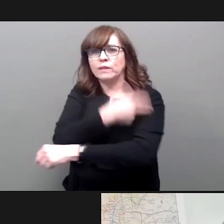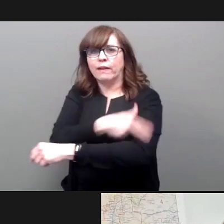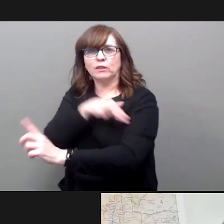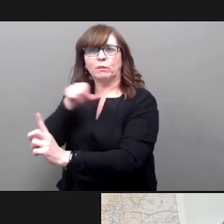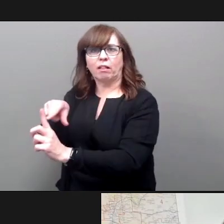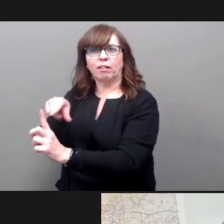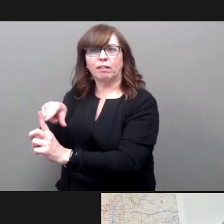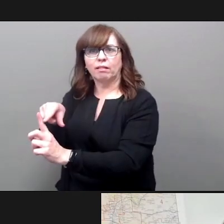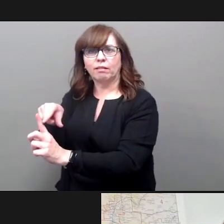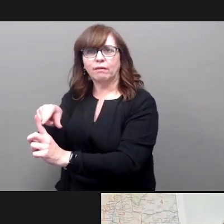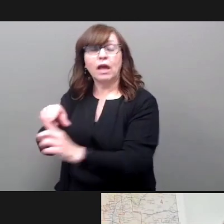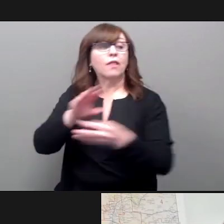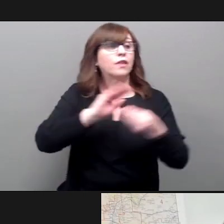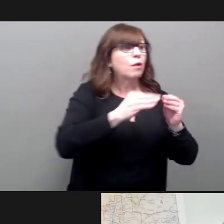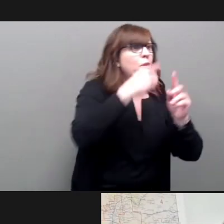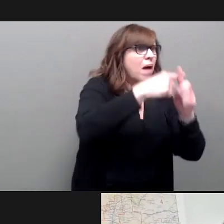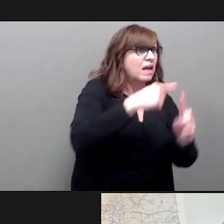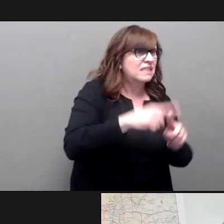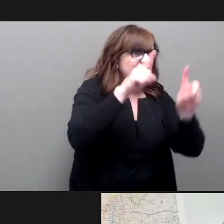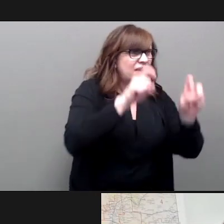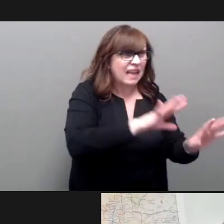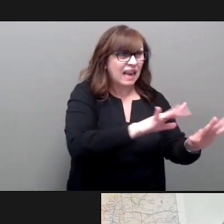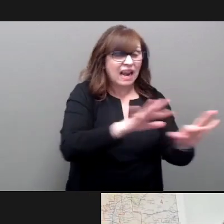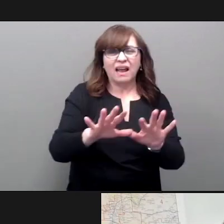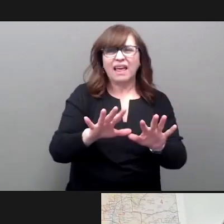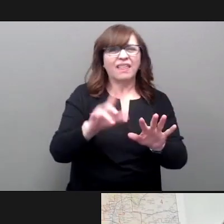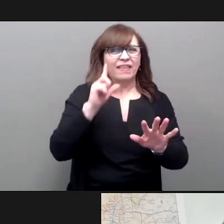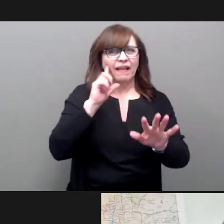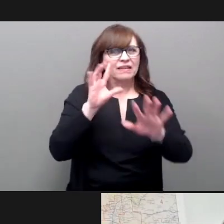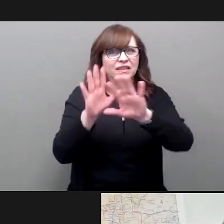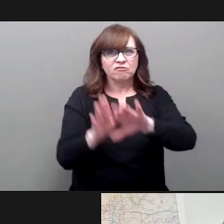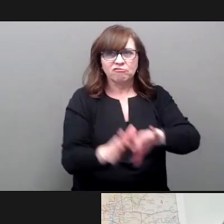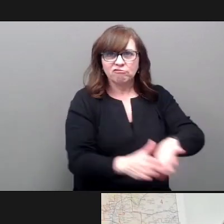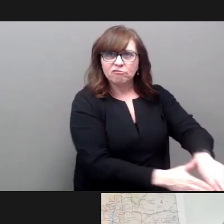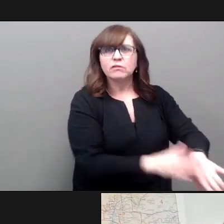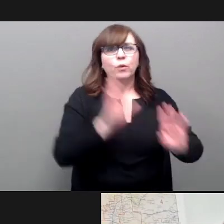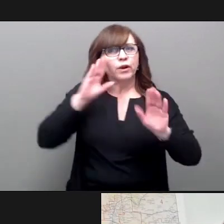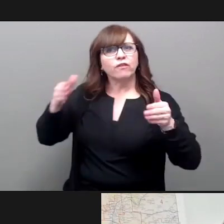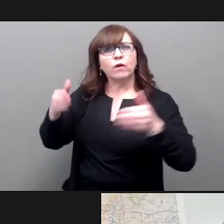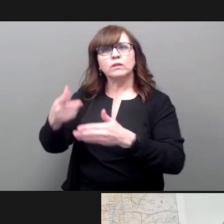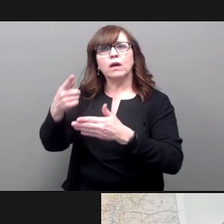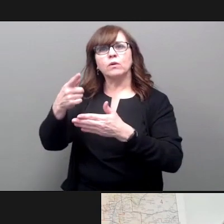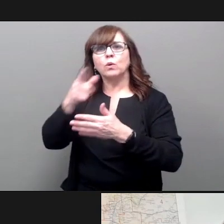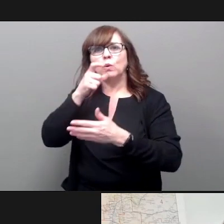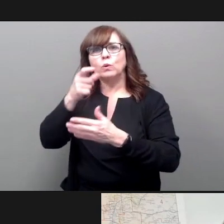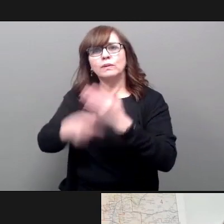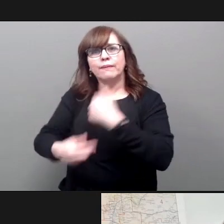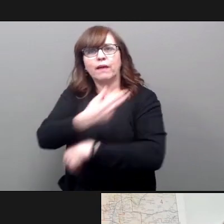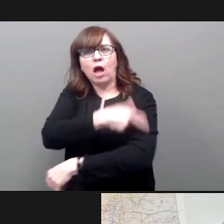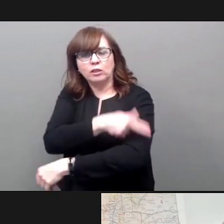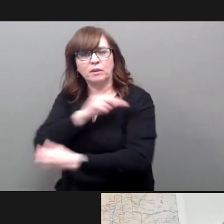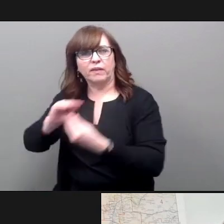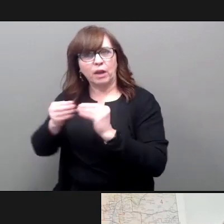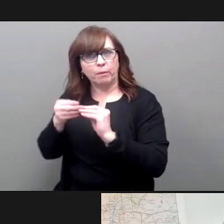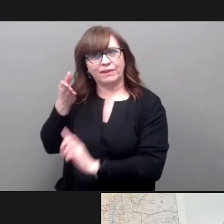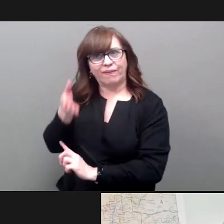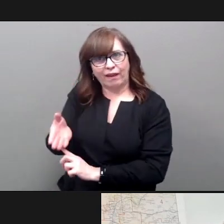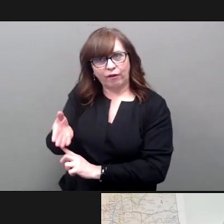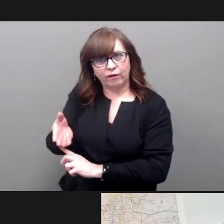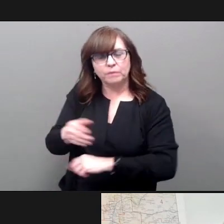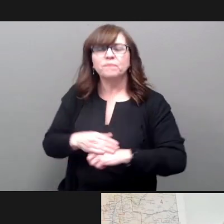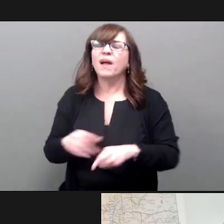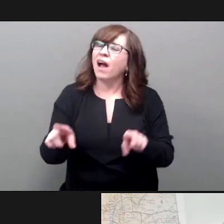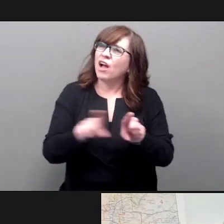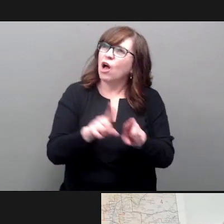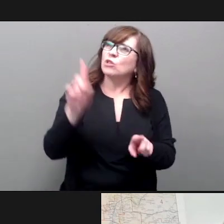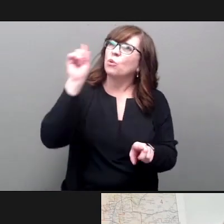our variant detection system will become even more robust. We have a great one here. And I also think because we